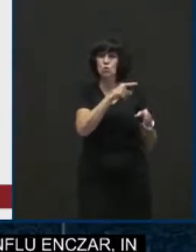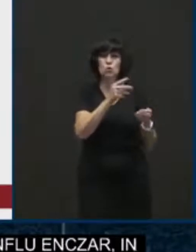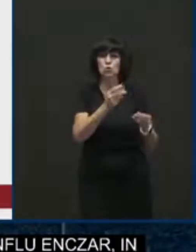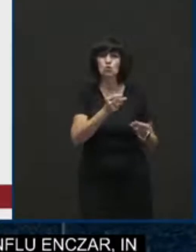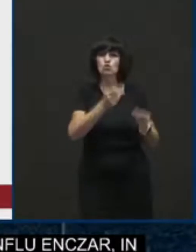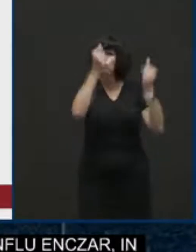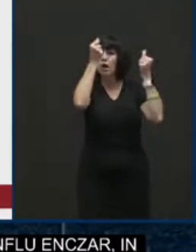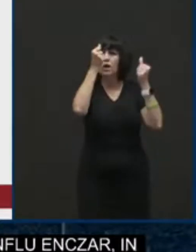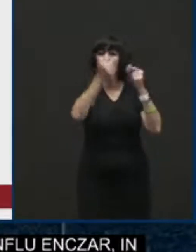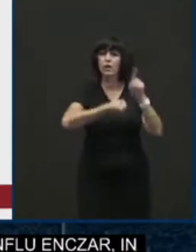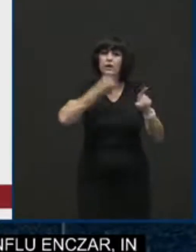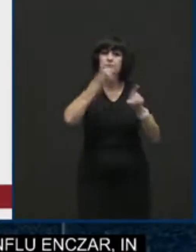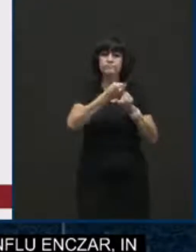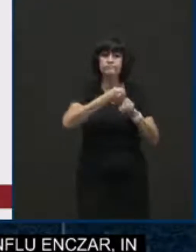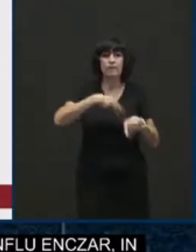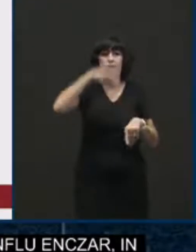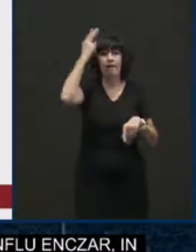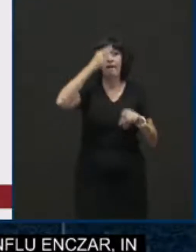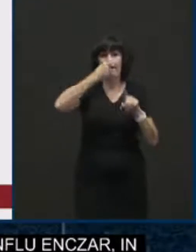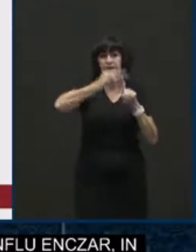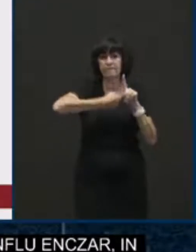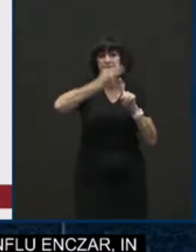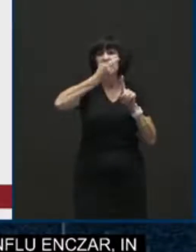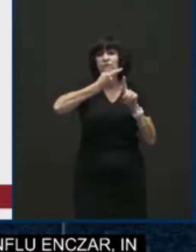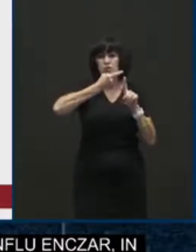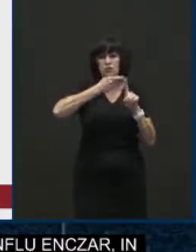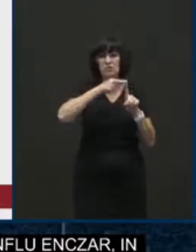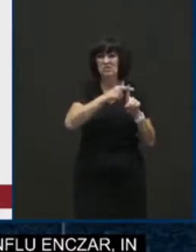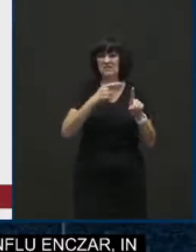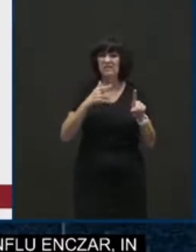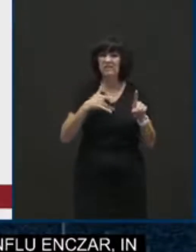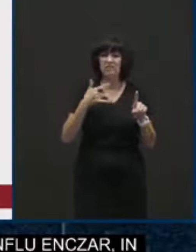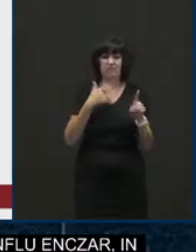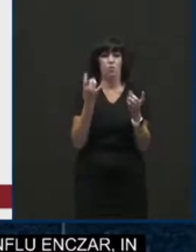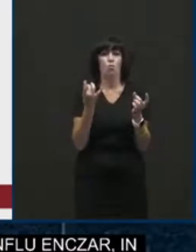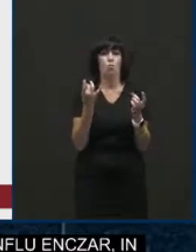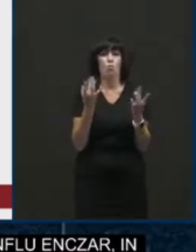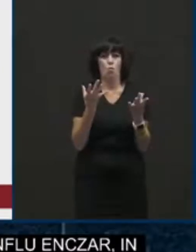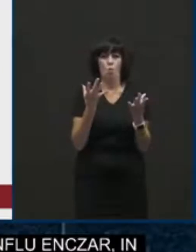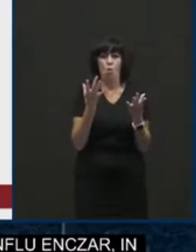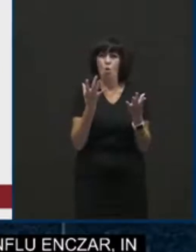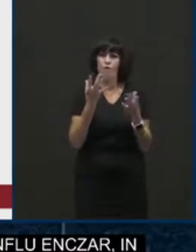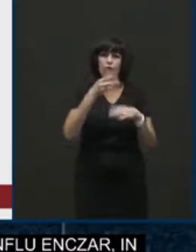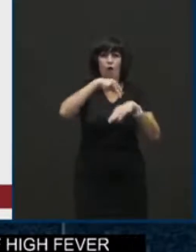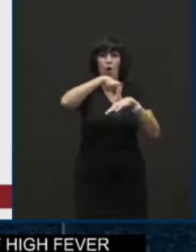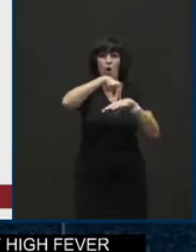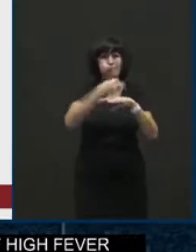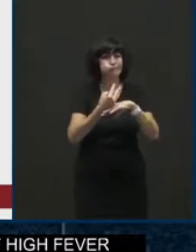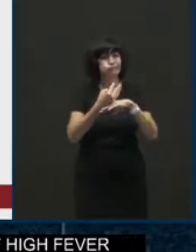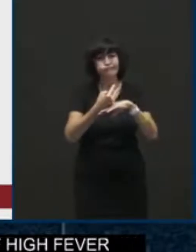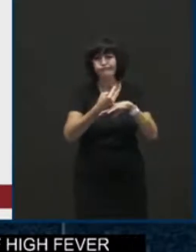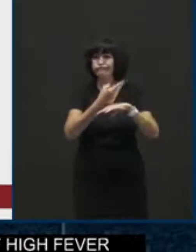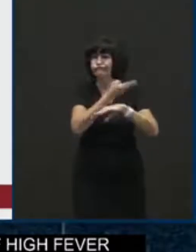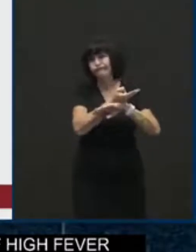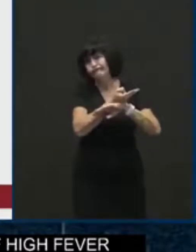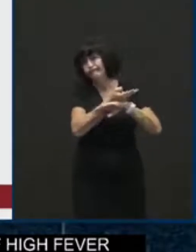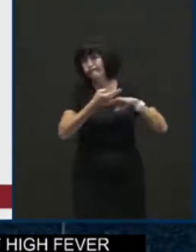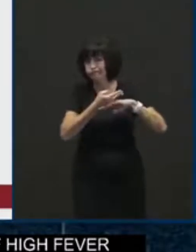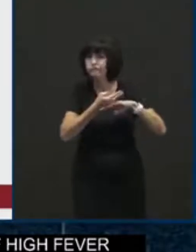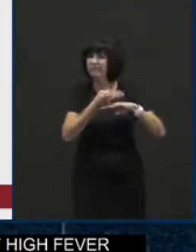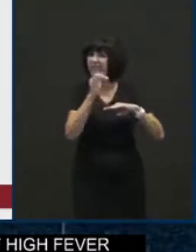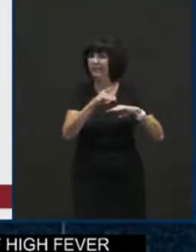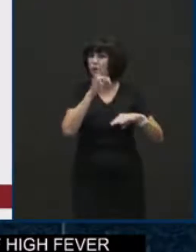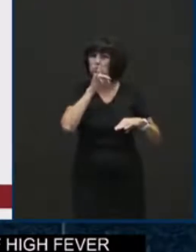of high fever and just feeling miserable very quickly. So that often is a sure sign for